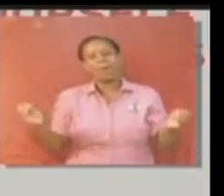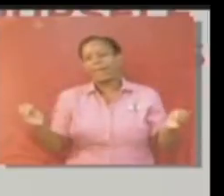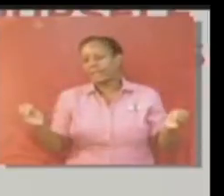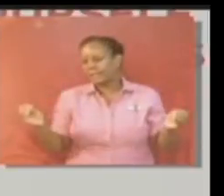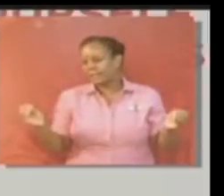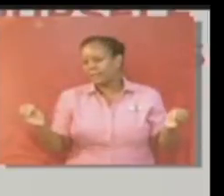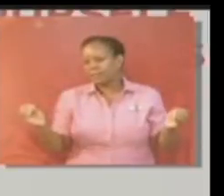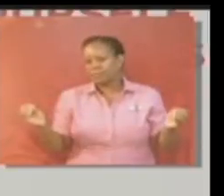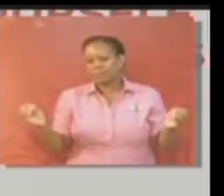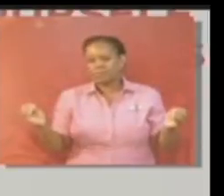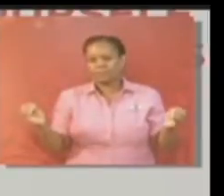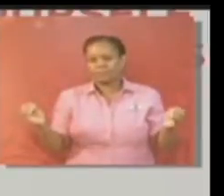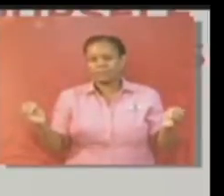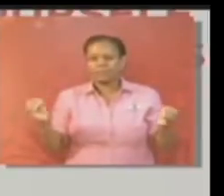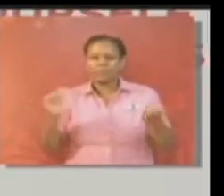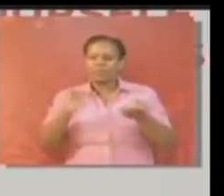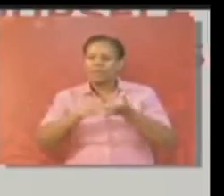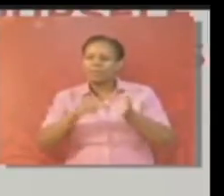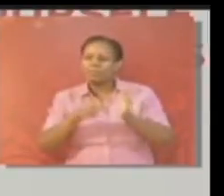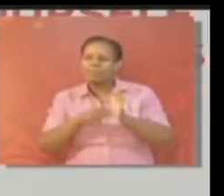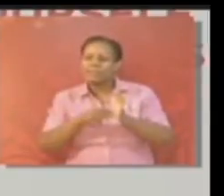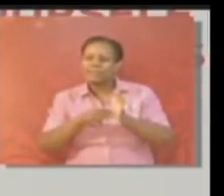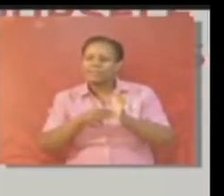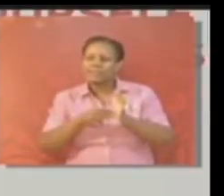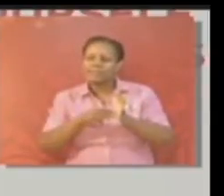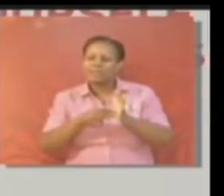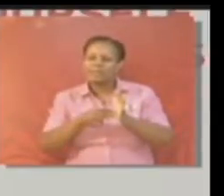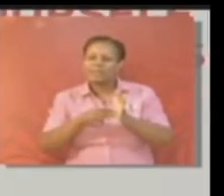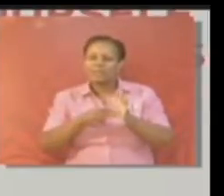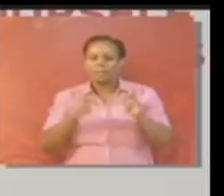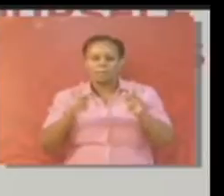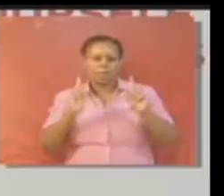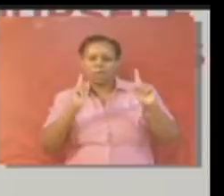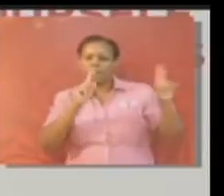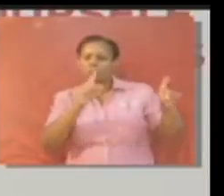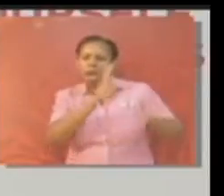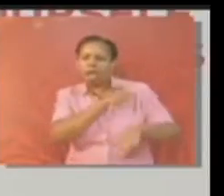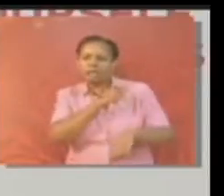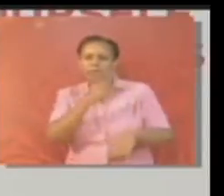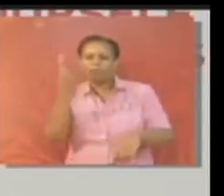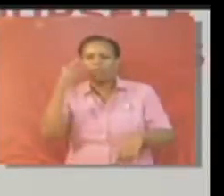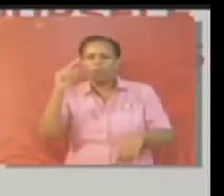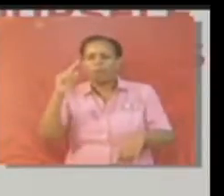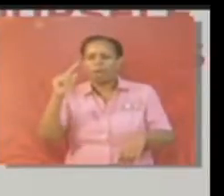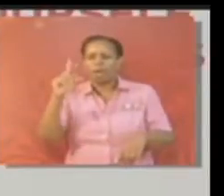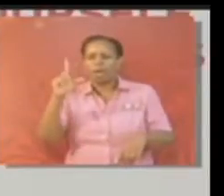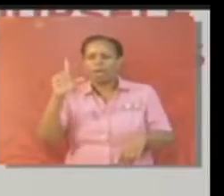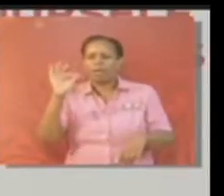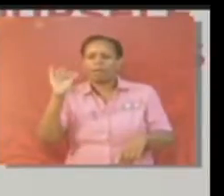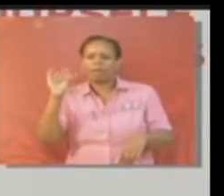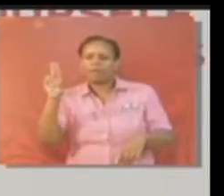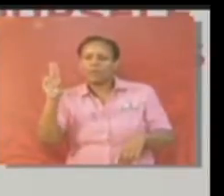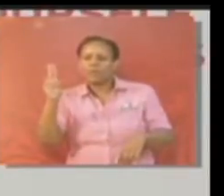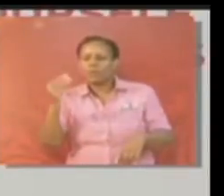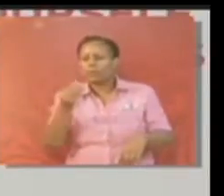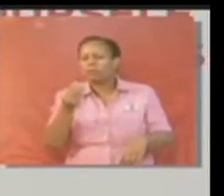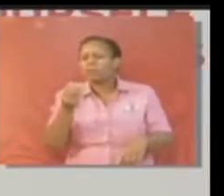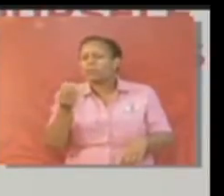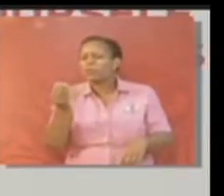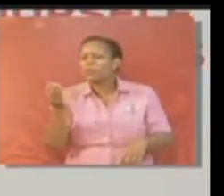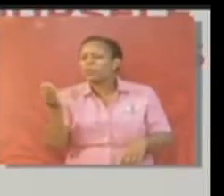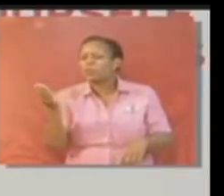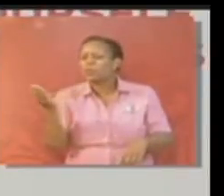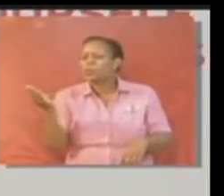our hospitalizations for flu have been relatively minimal. And before coming on air, I